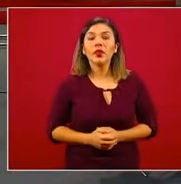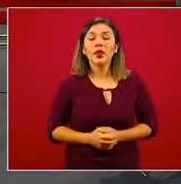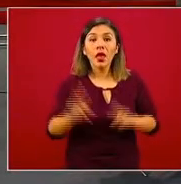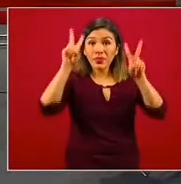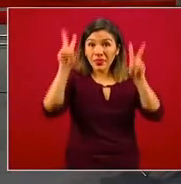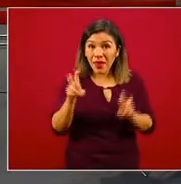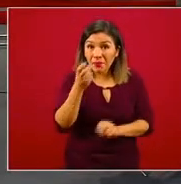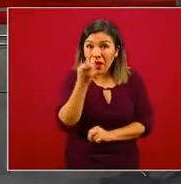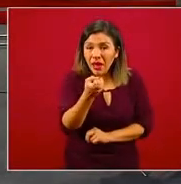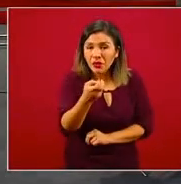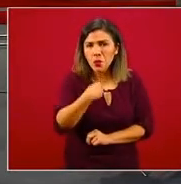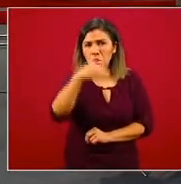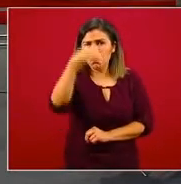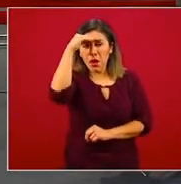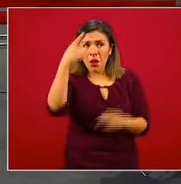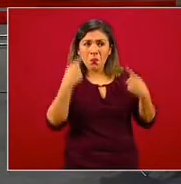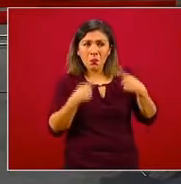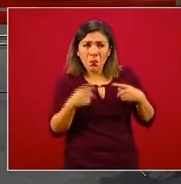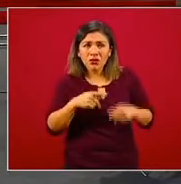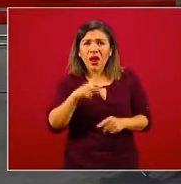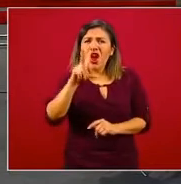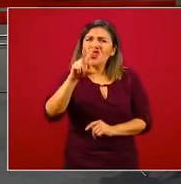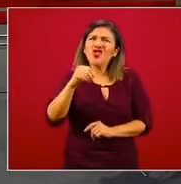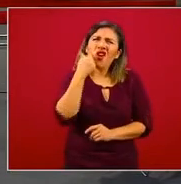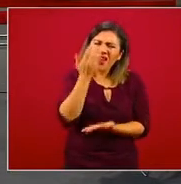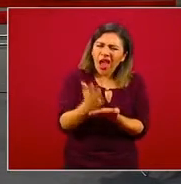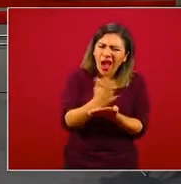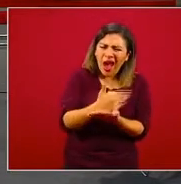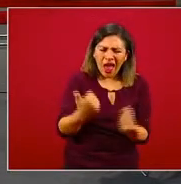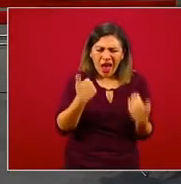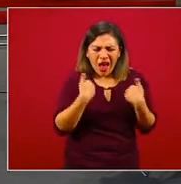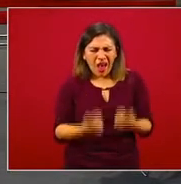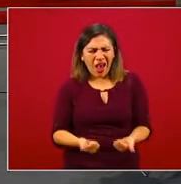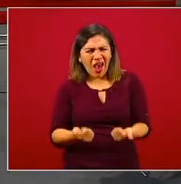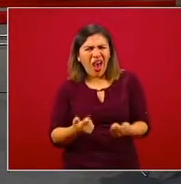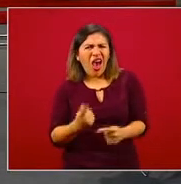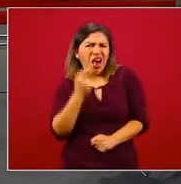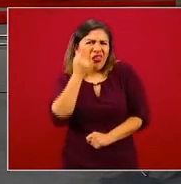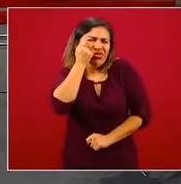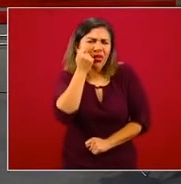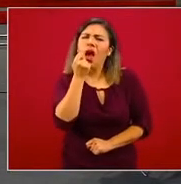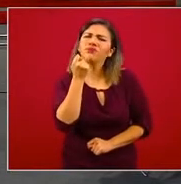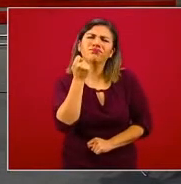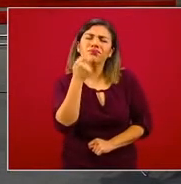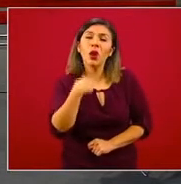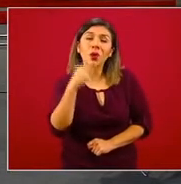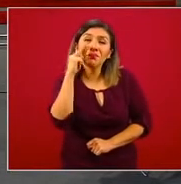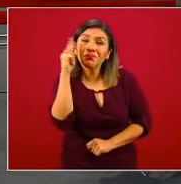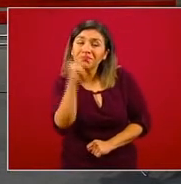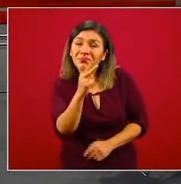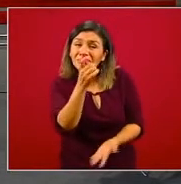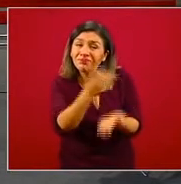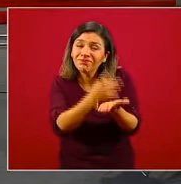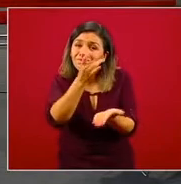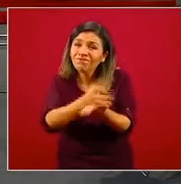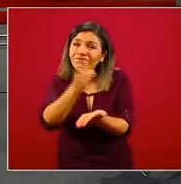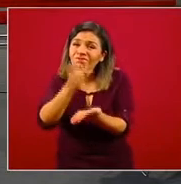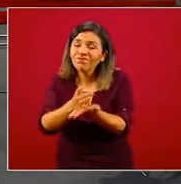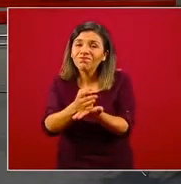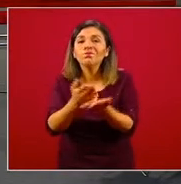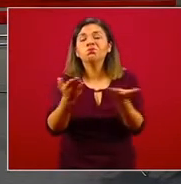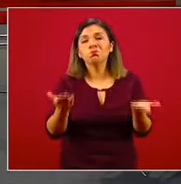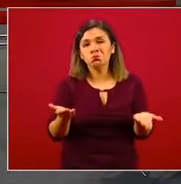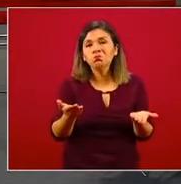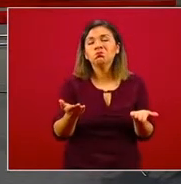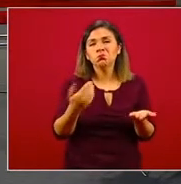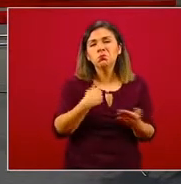the reality of things. It's not that we think that people don't want to understand or that they just don't care. Something